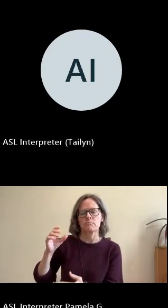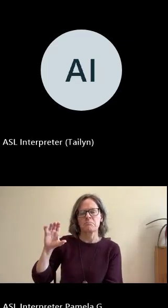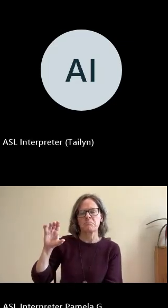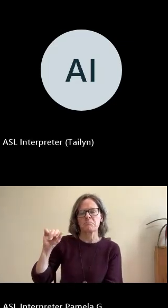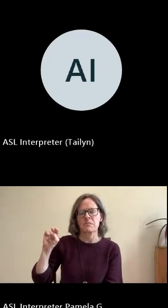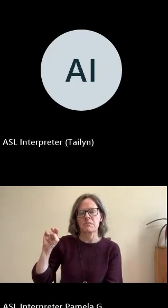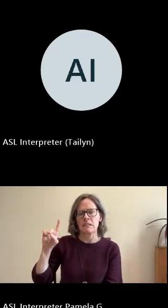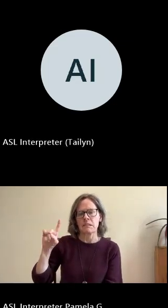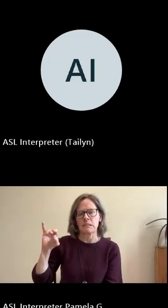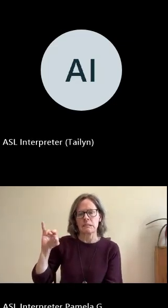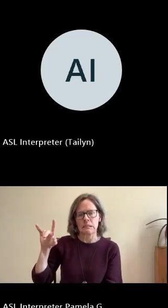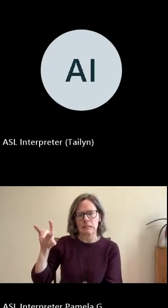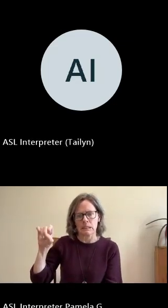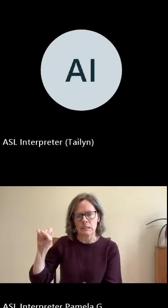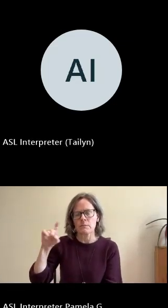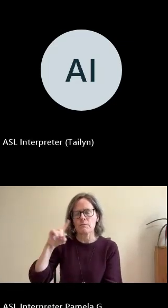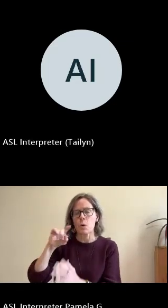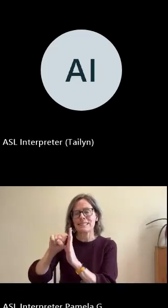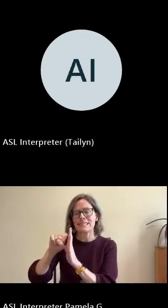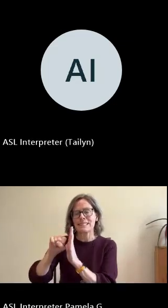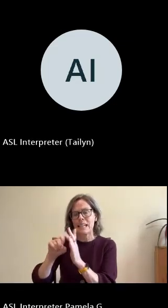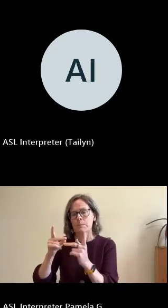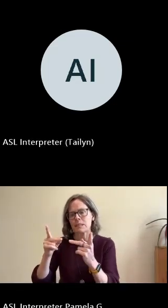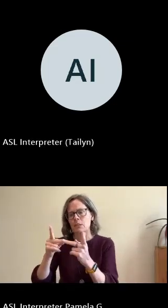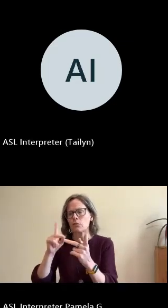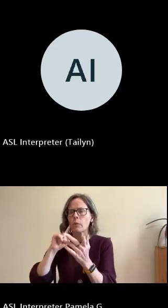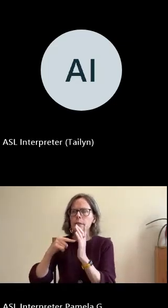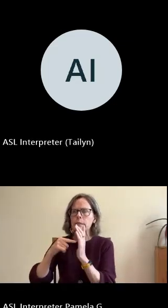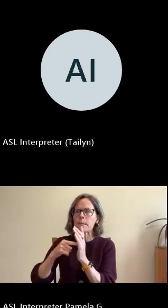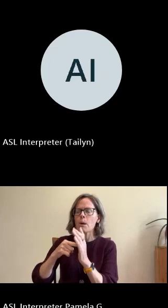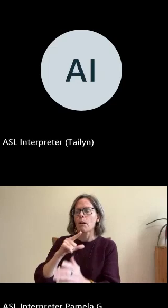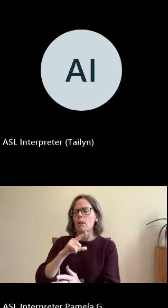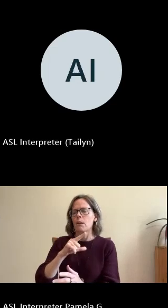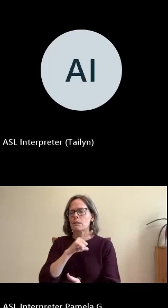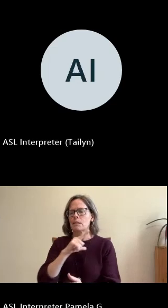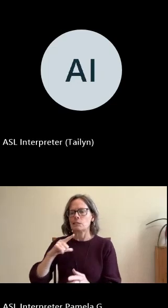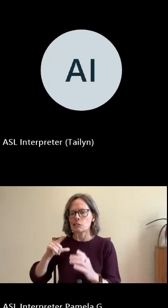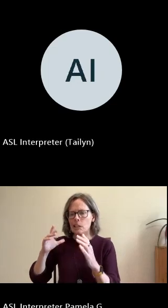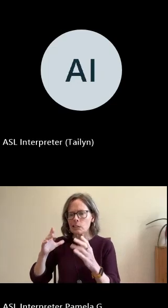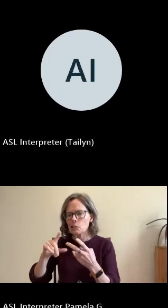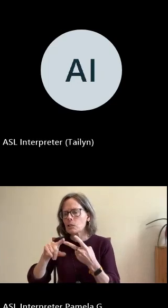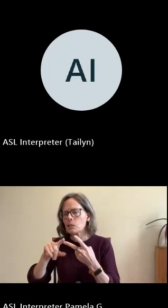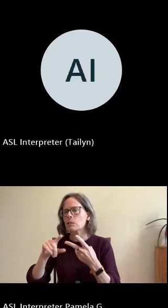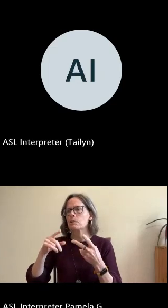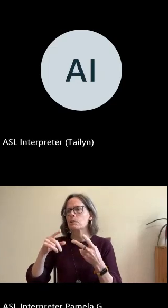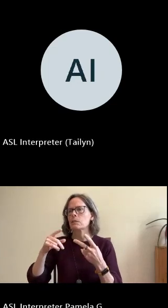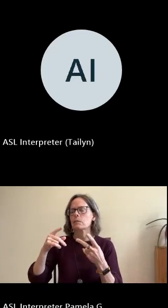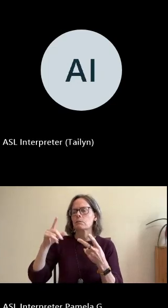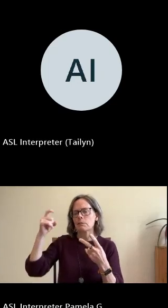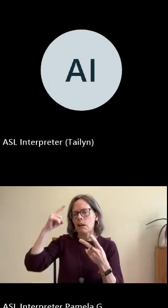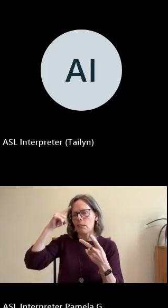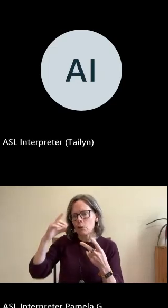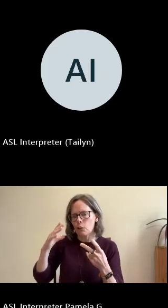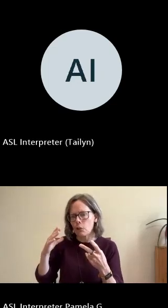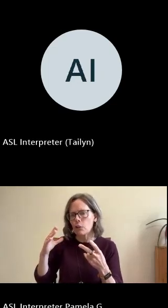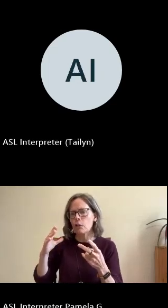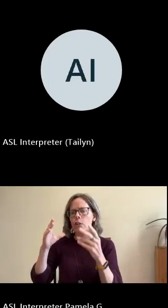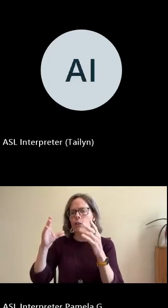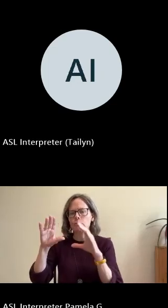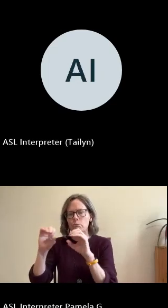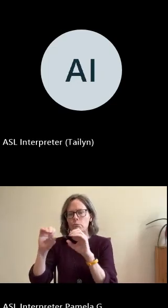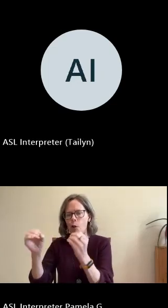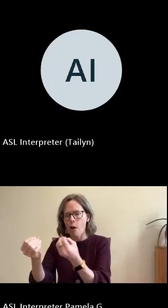elected positions, so like the legislature or the governor's office. And you've probably seen yard signs that say that this candidate